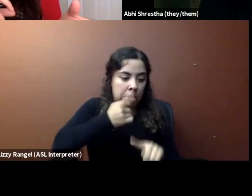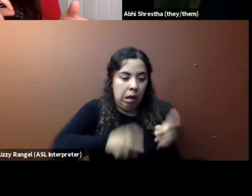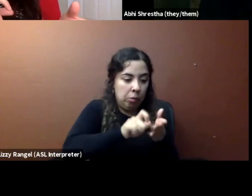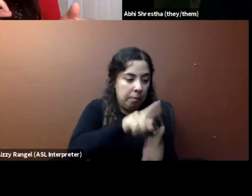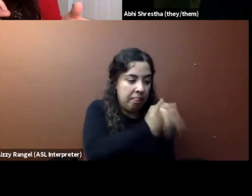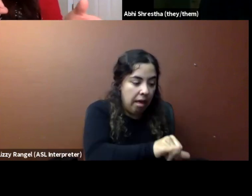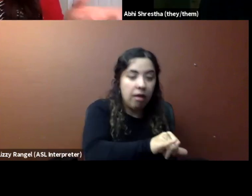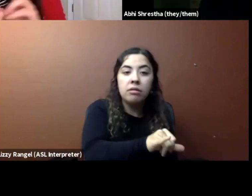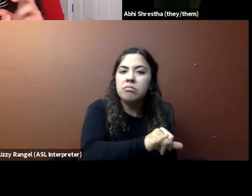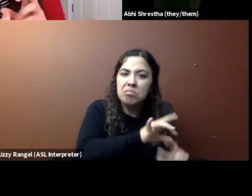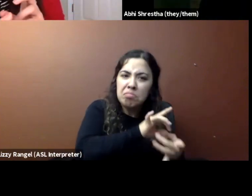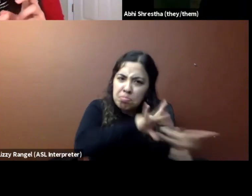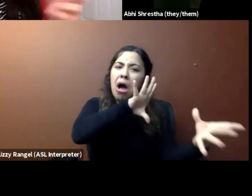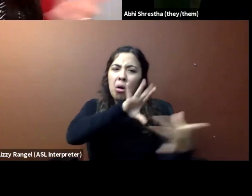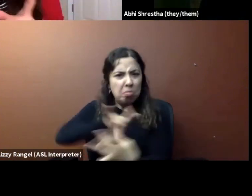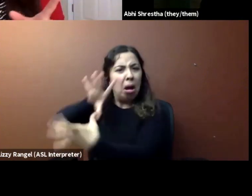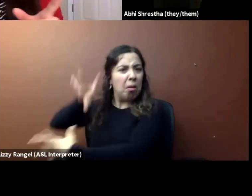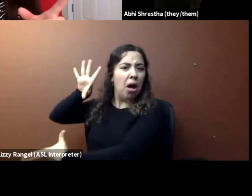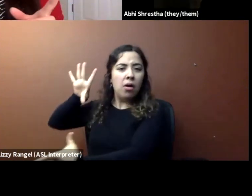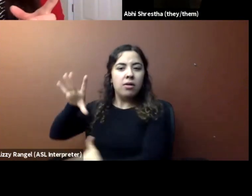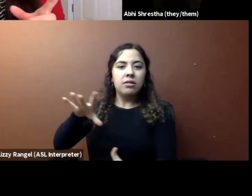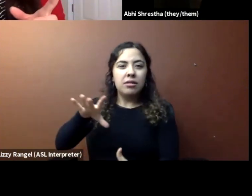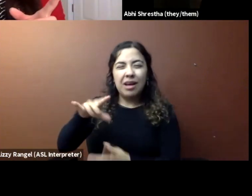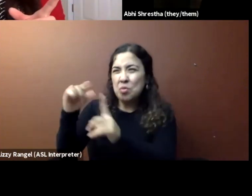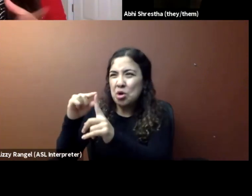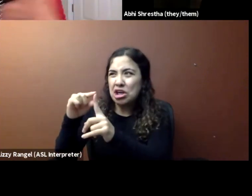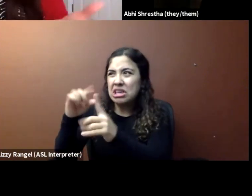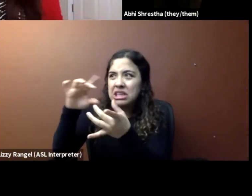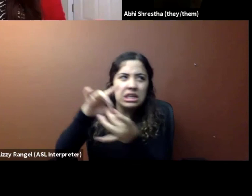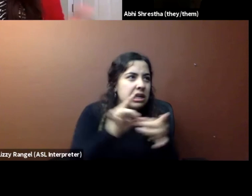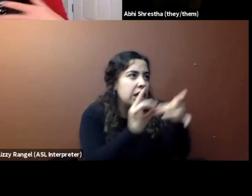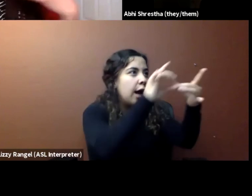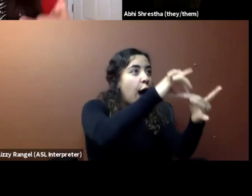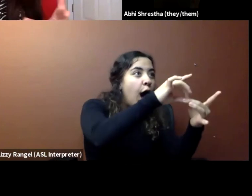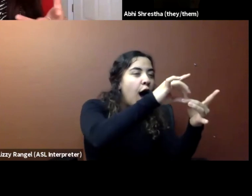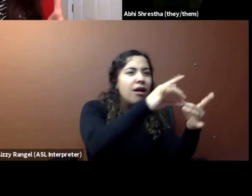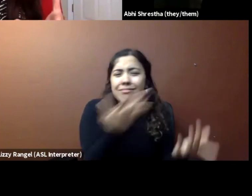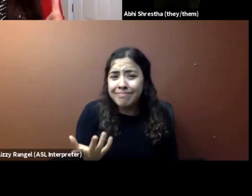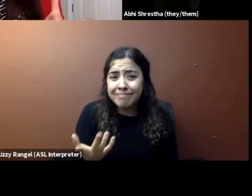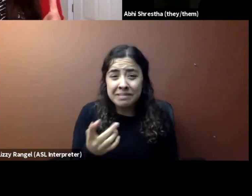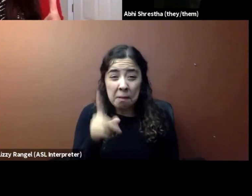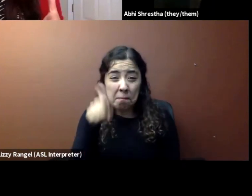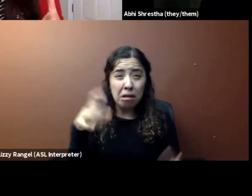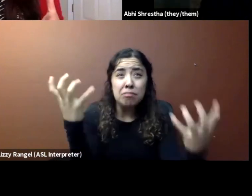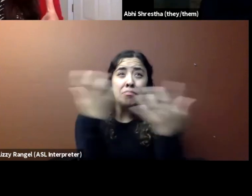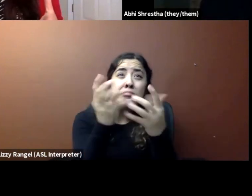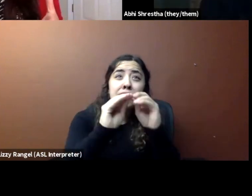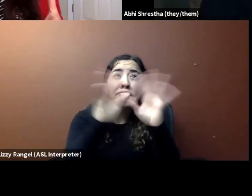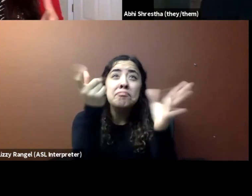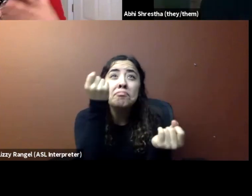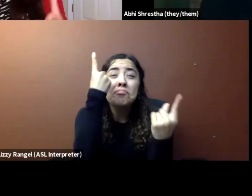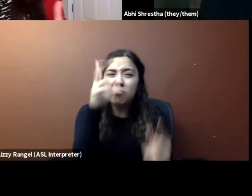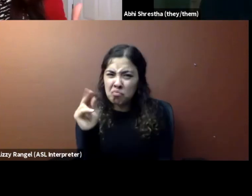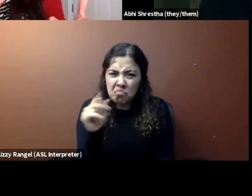associate things and words without trying to make sense. You don't have to make sense. Absolutely.